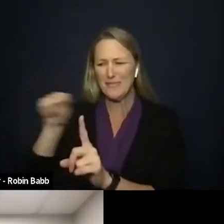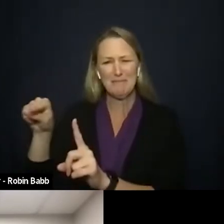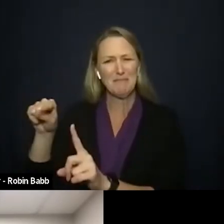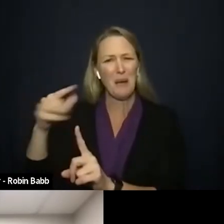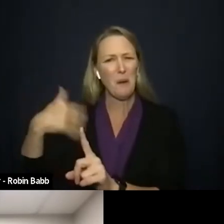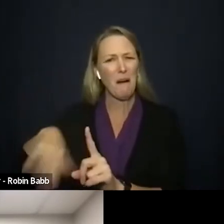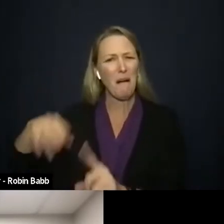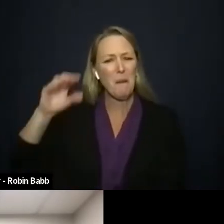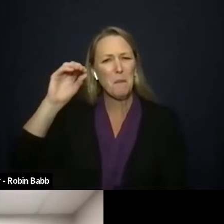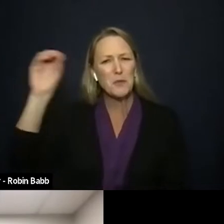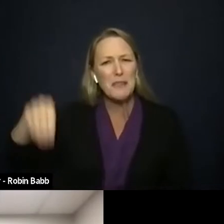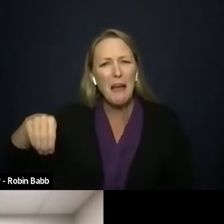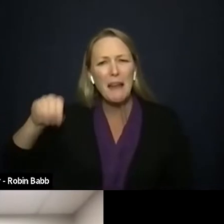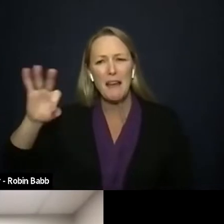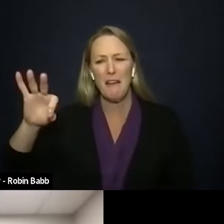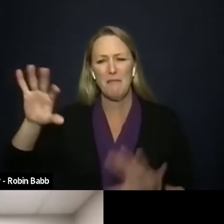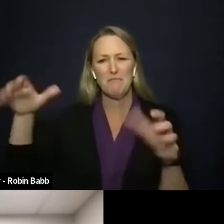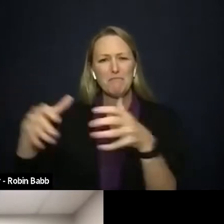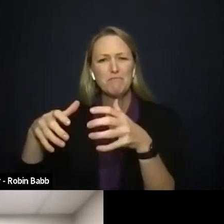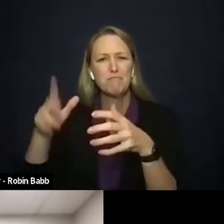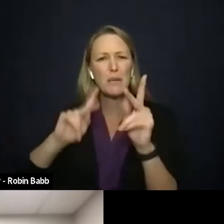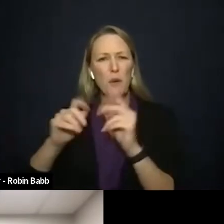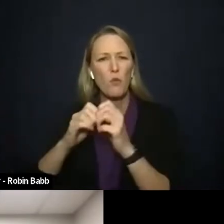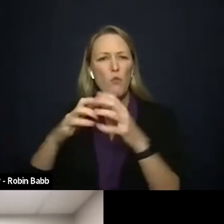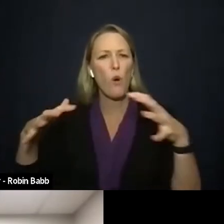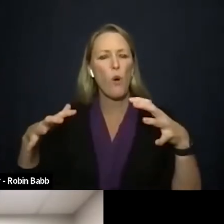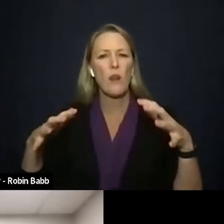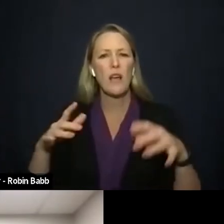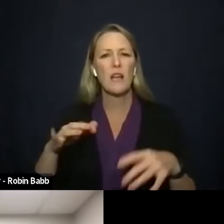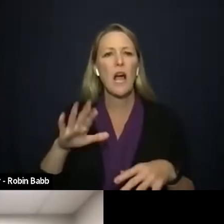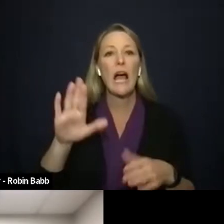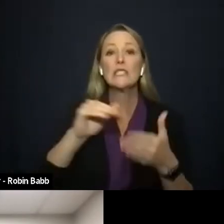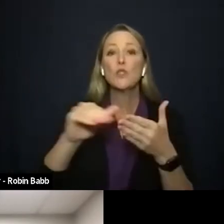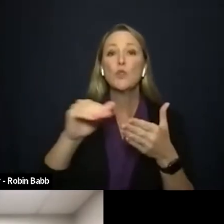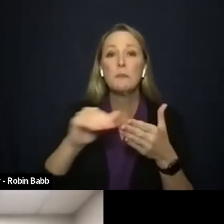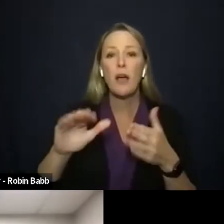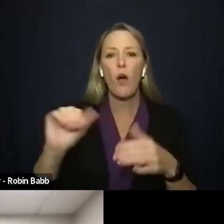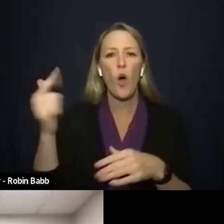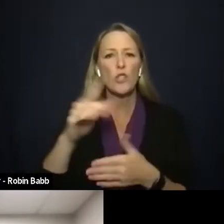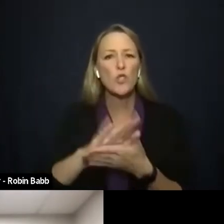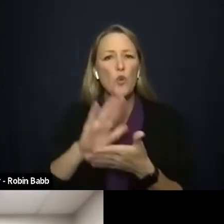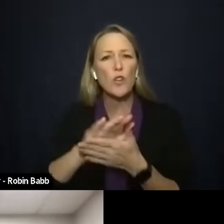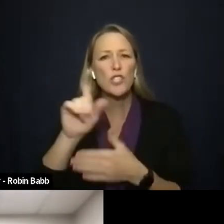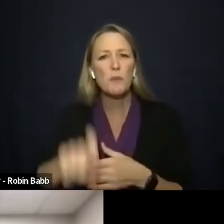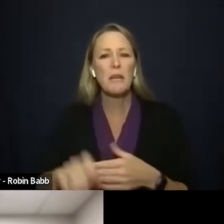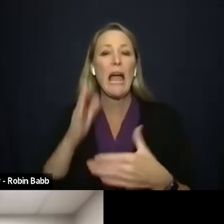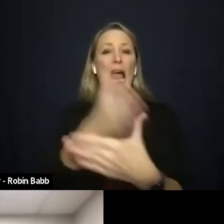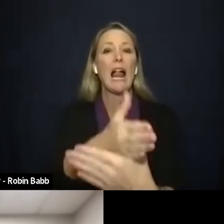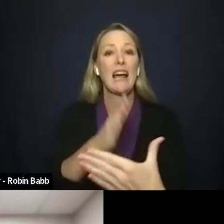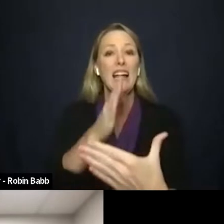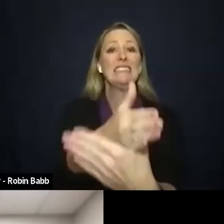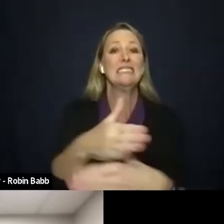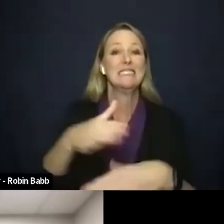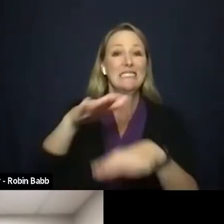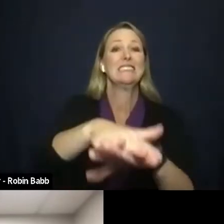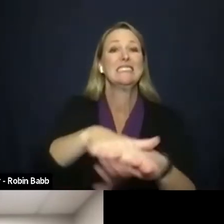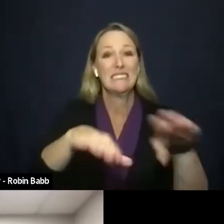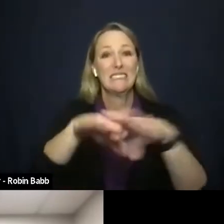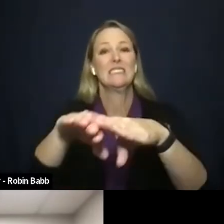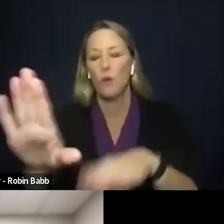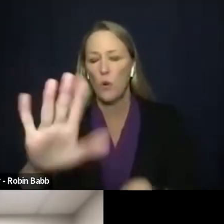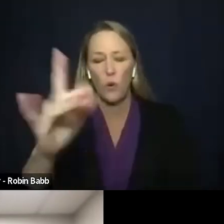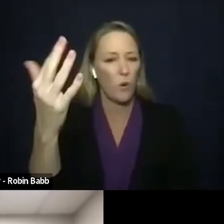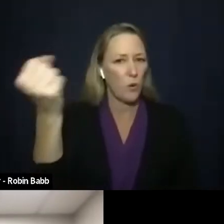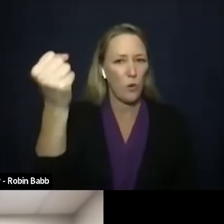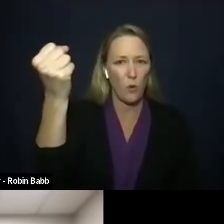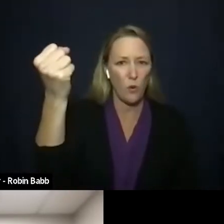percentage of population that's growing low um excuse me school miss crawford yes